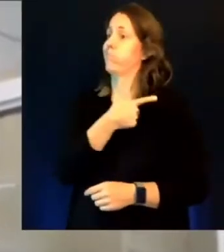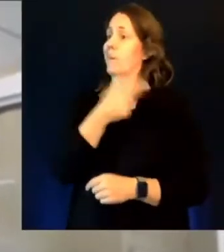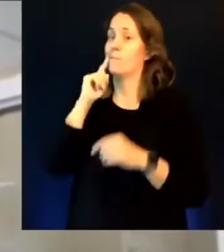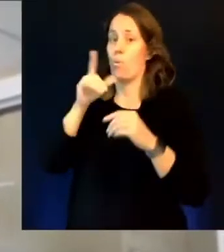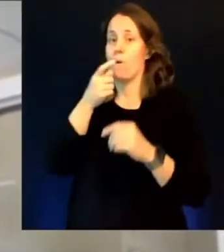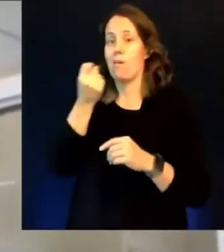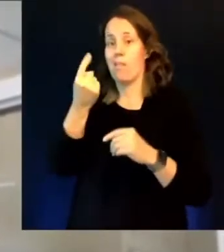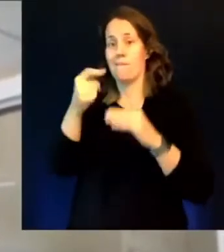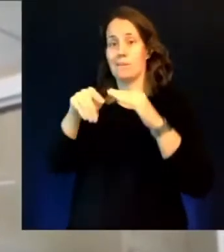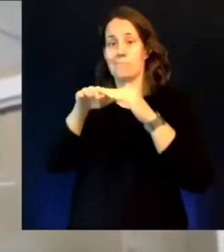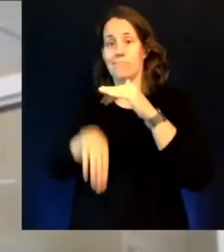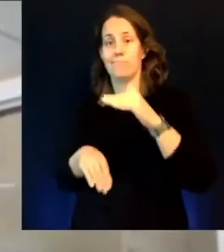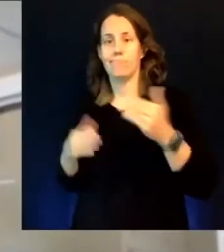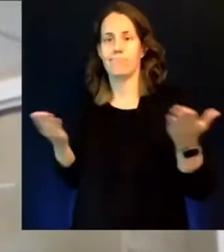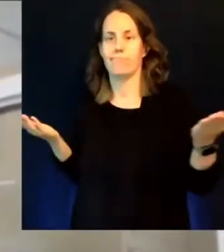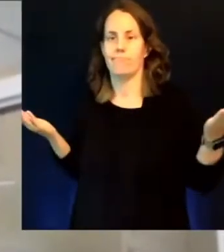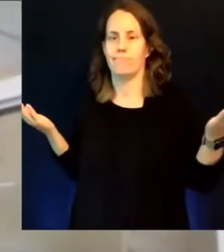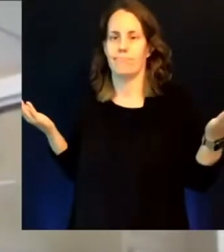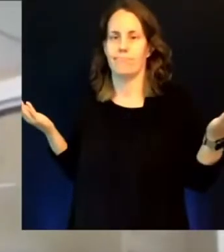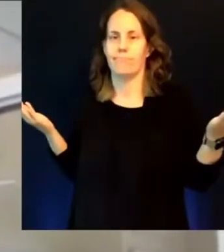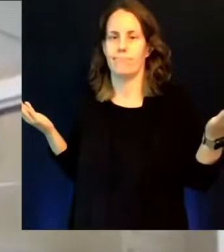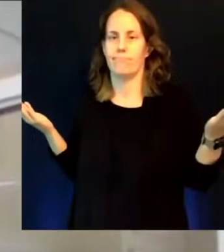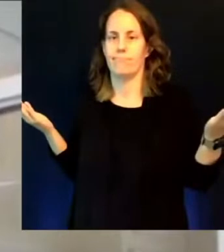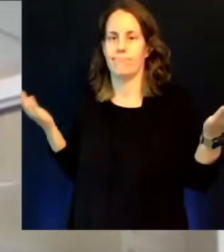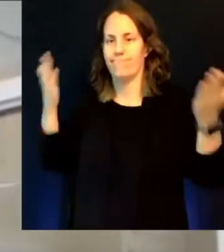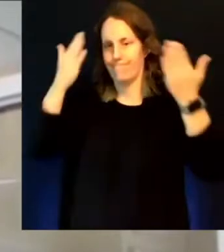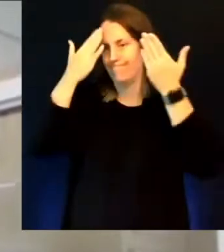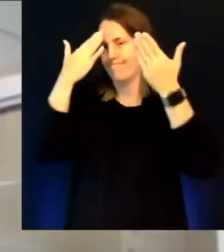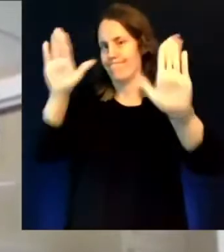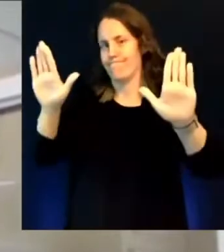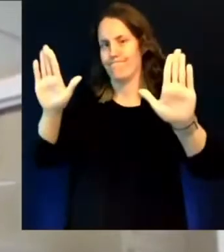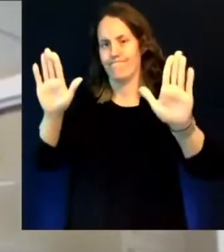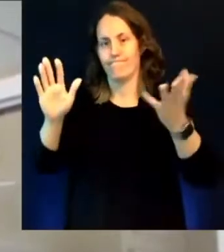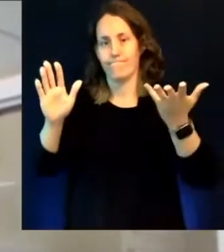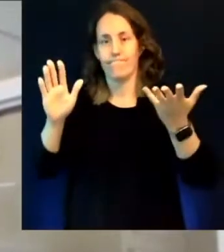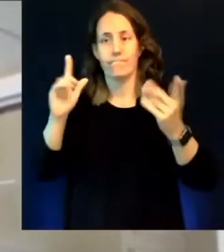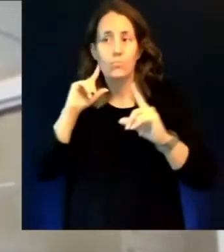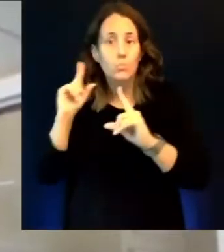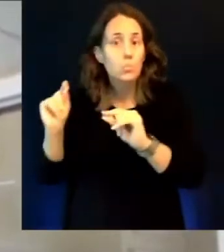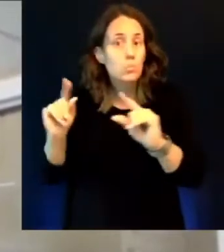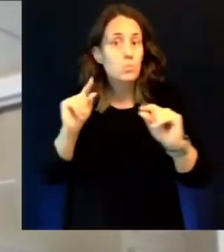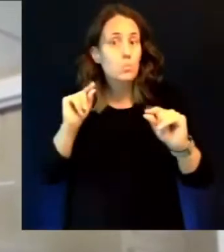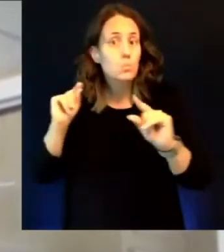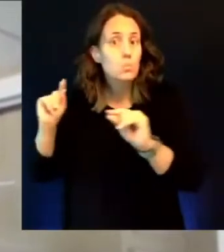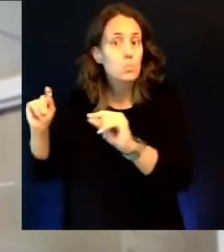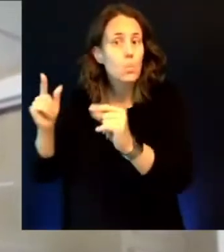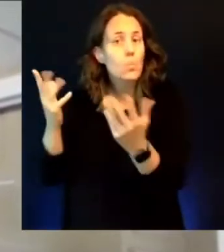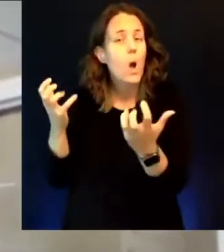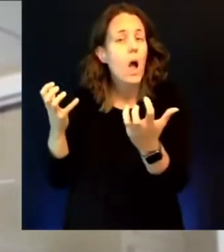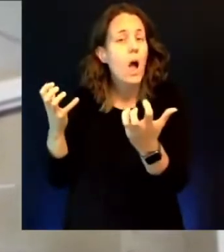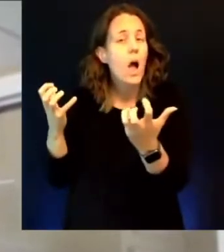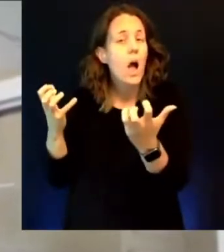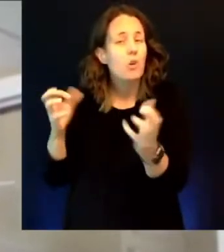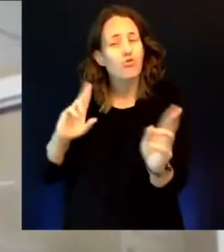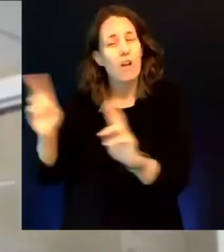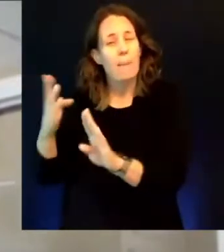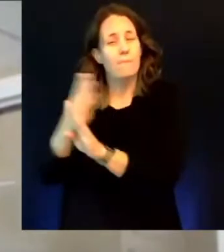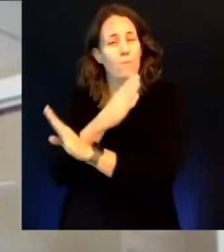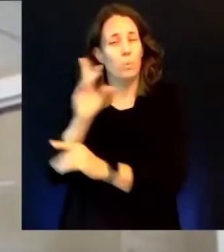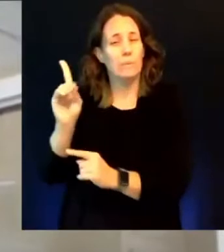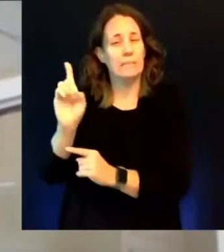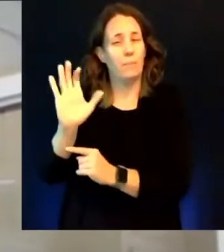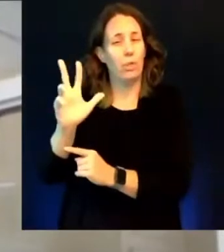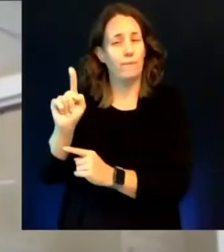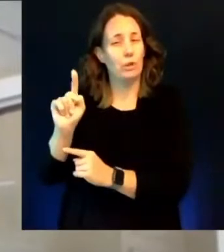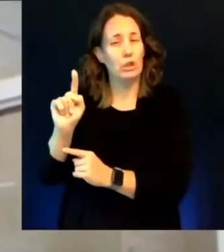We've heard goals that would be by the end of this calendar year, but that is just speculation. It depends on the timely